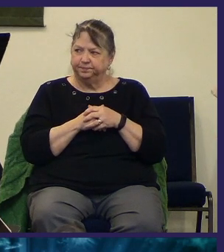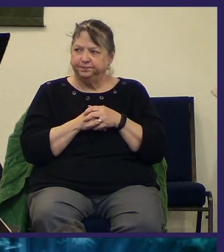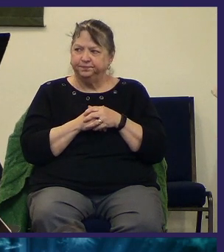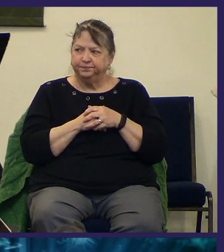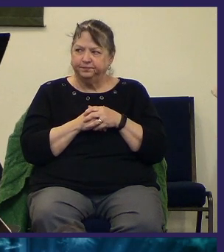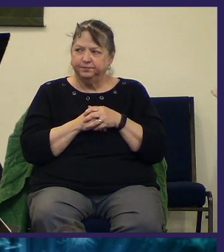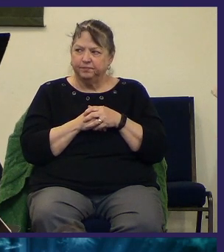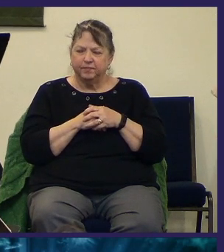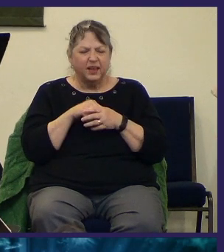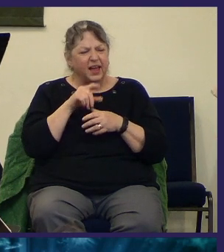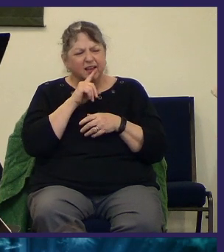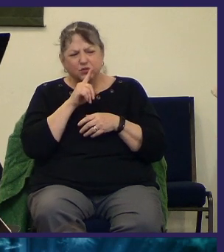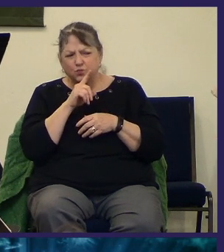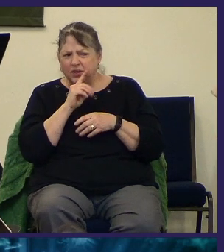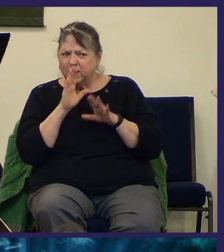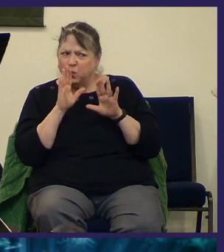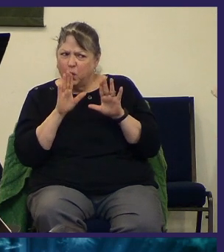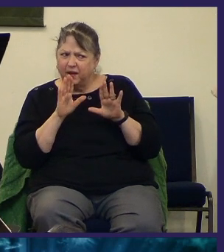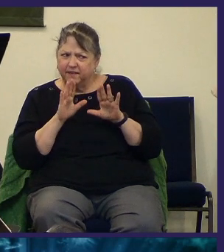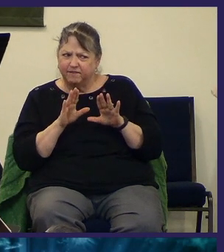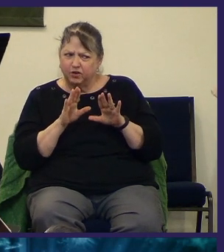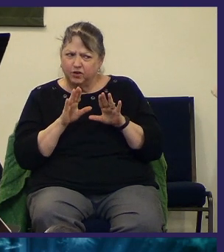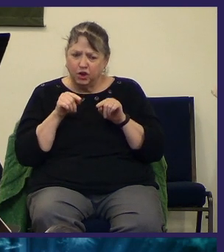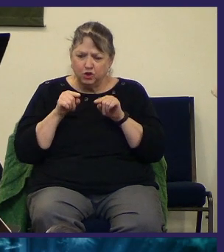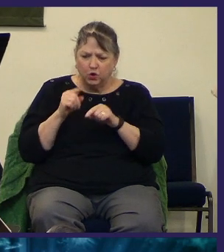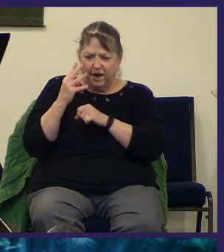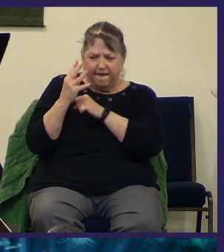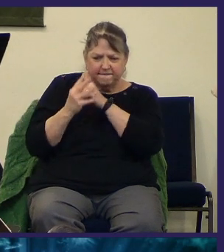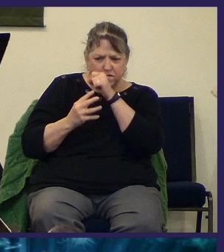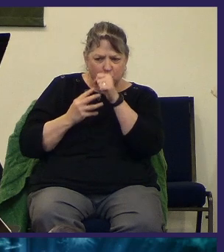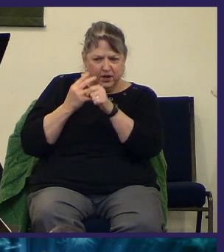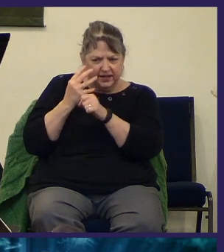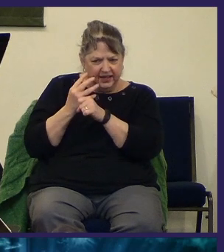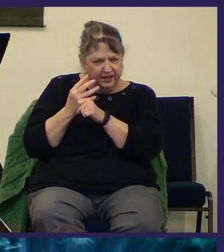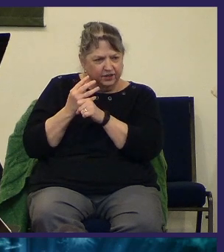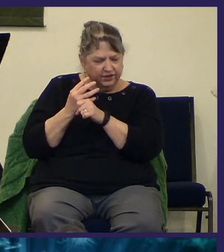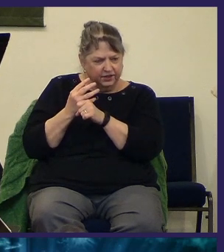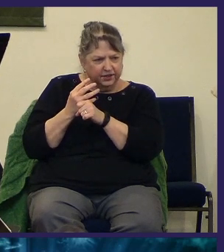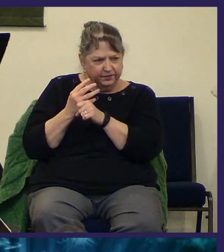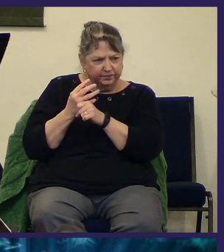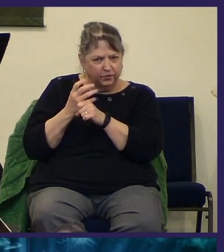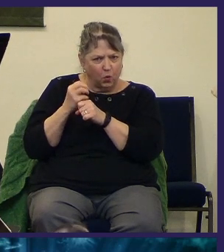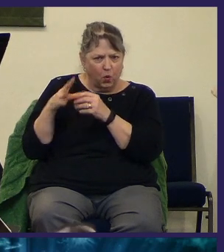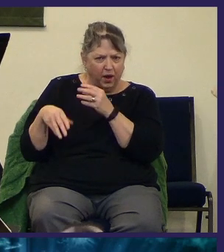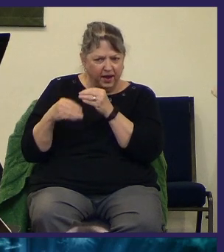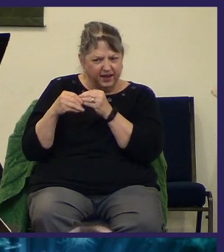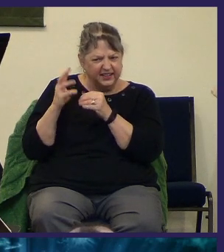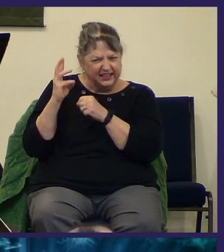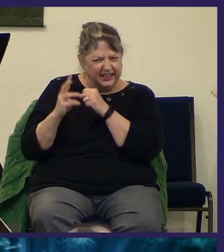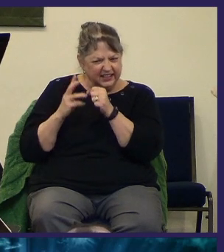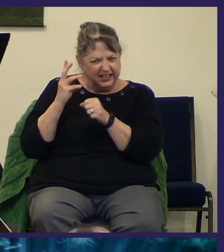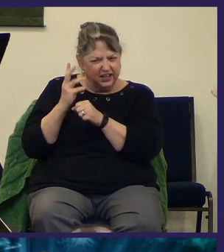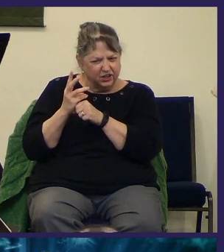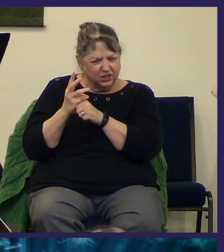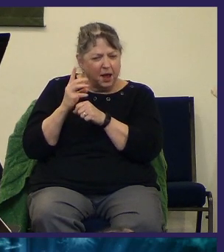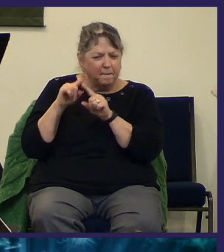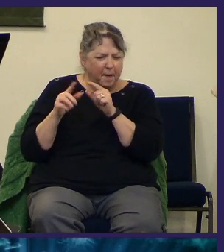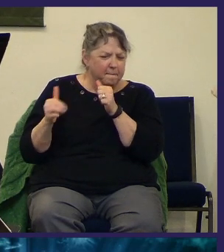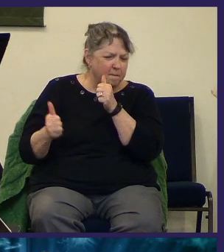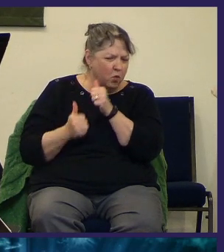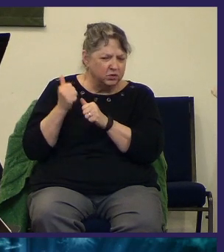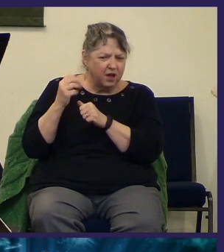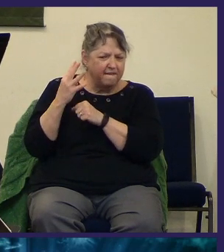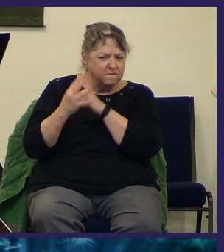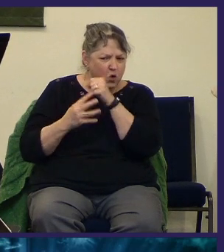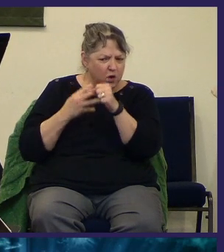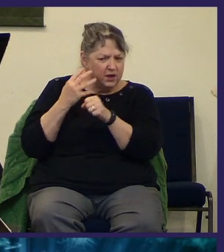it's amazing in the four years unless they go to a master's sometimes six years in the four years how